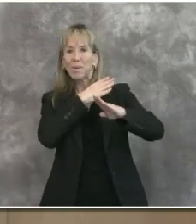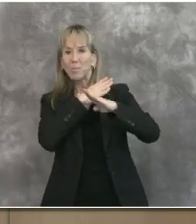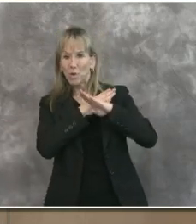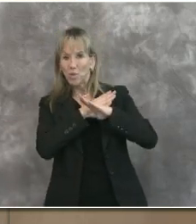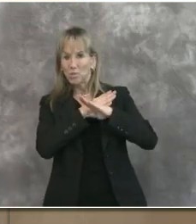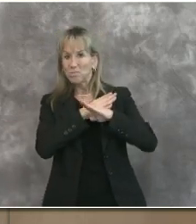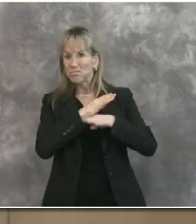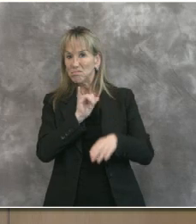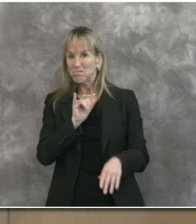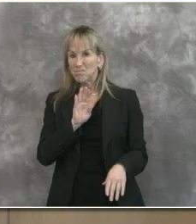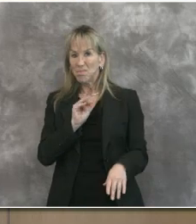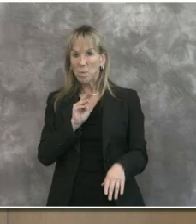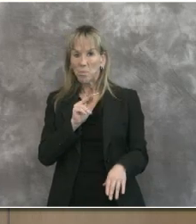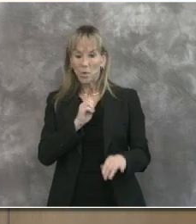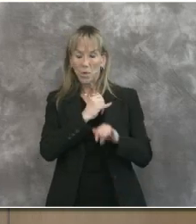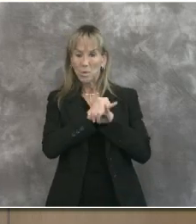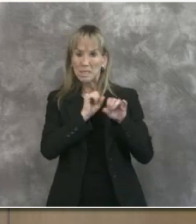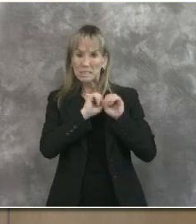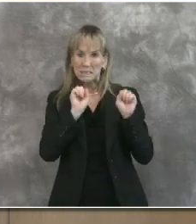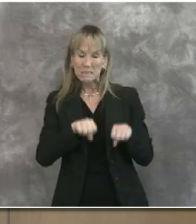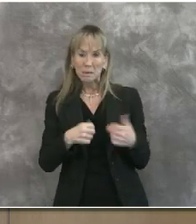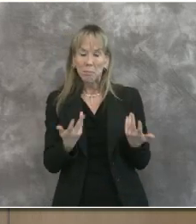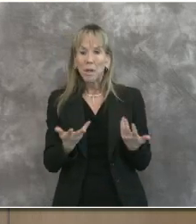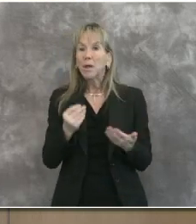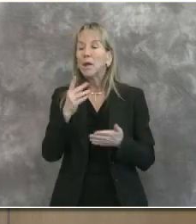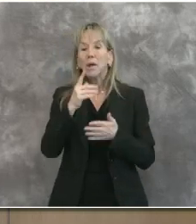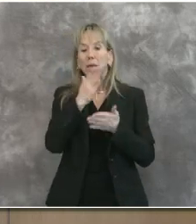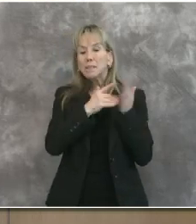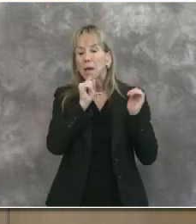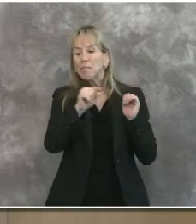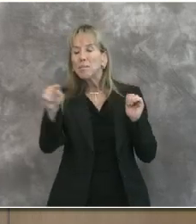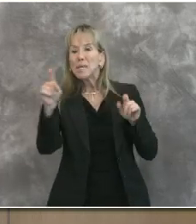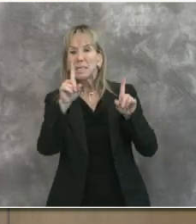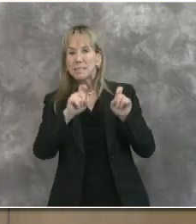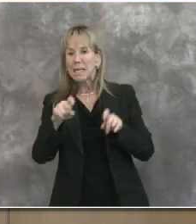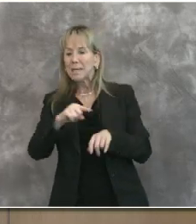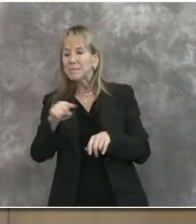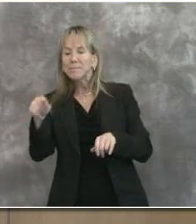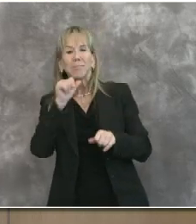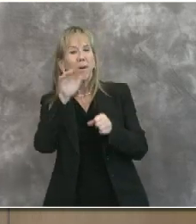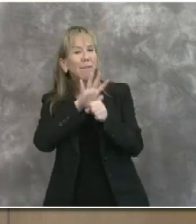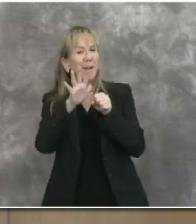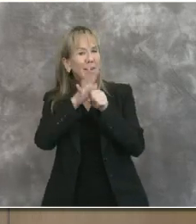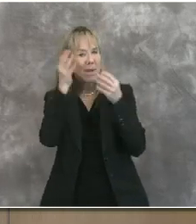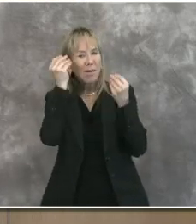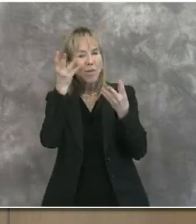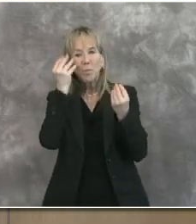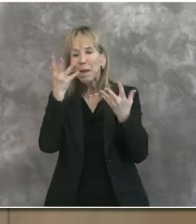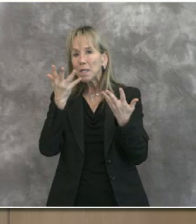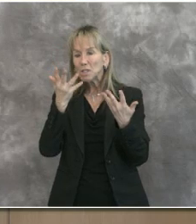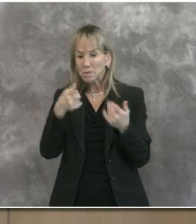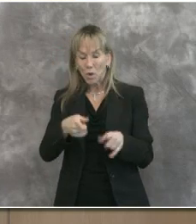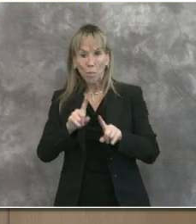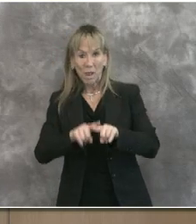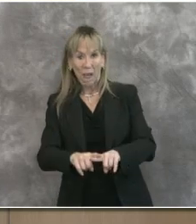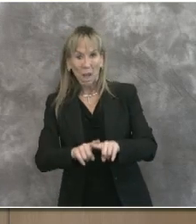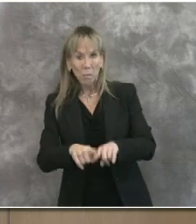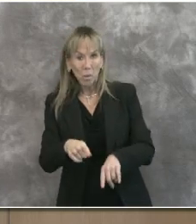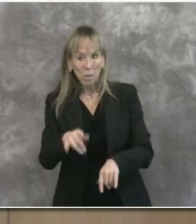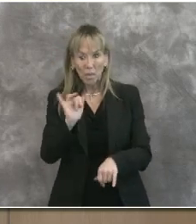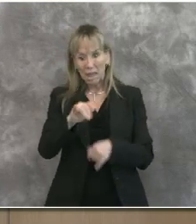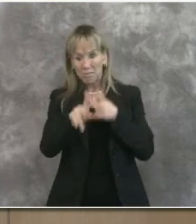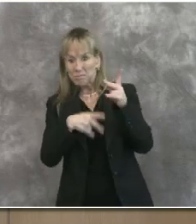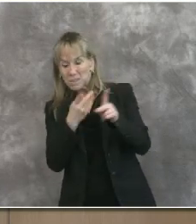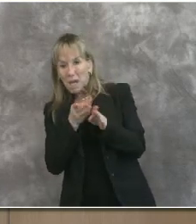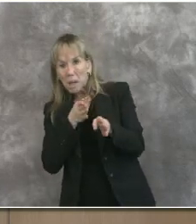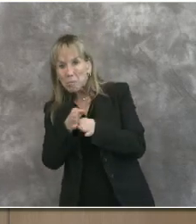But some of the tests that are out there, really, we don't have enough information about how reliable they are in terms